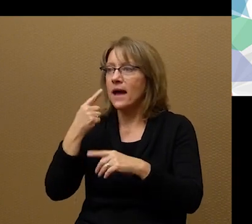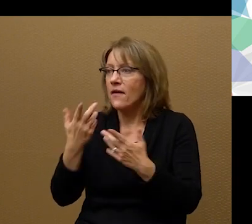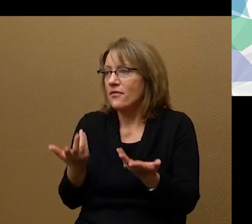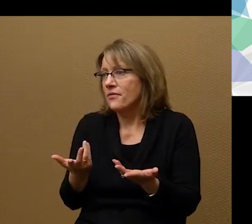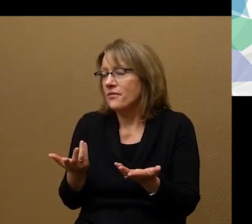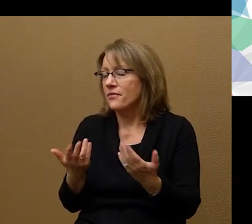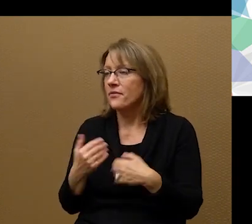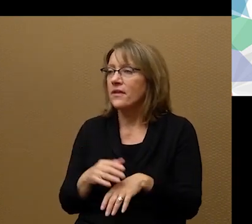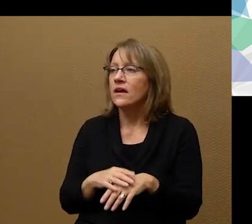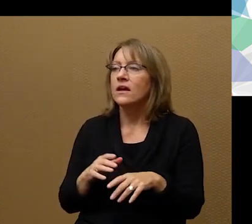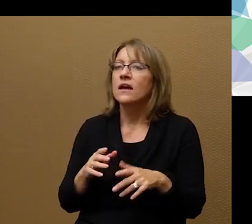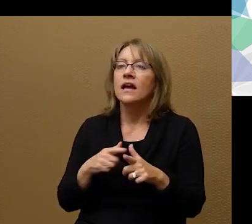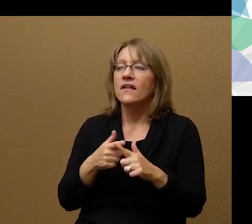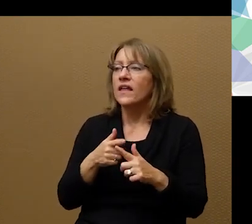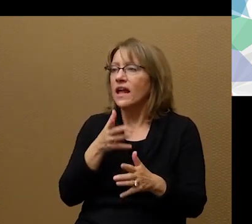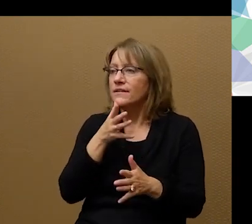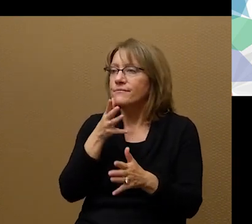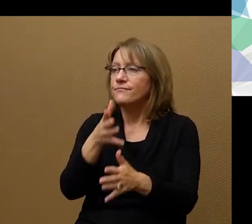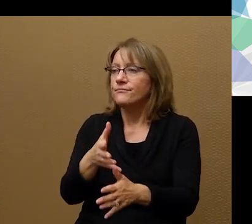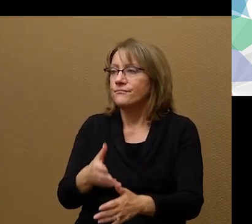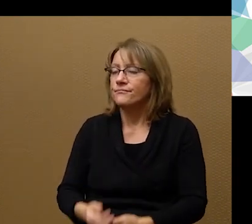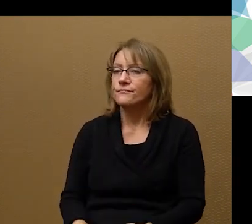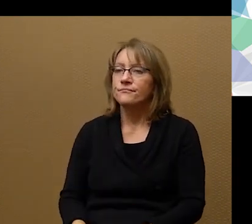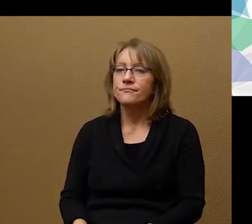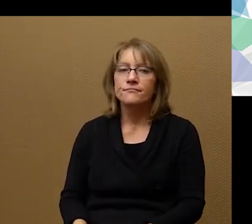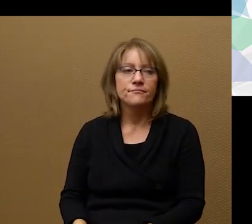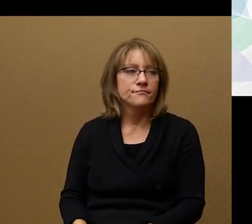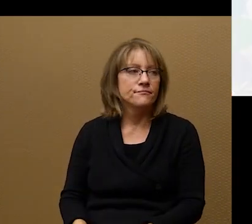then they regurgitate.